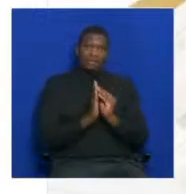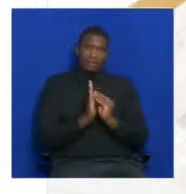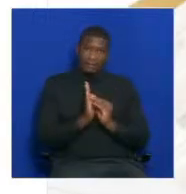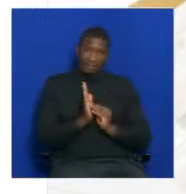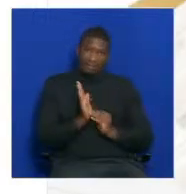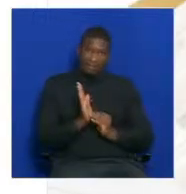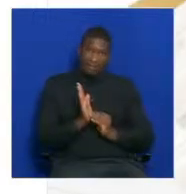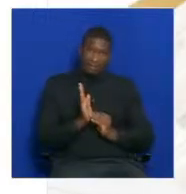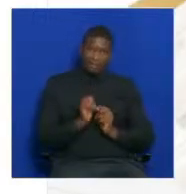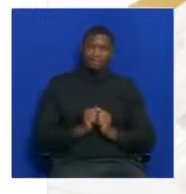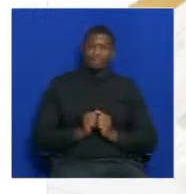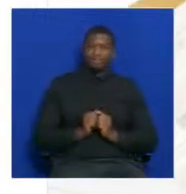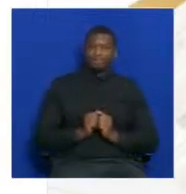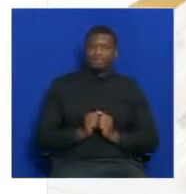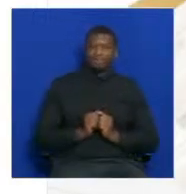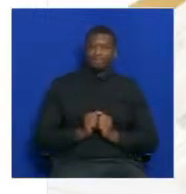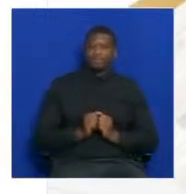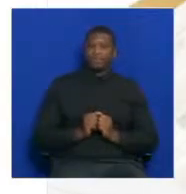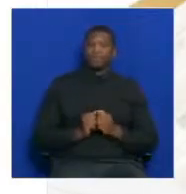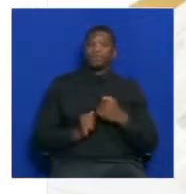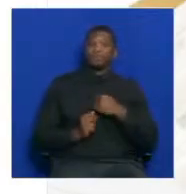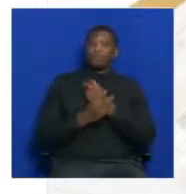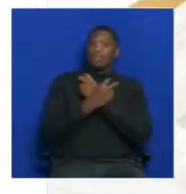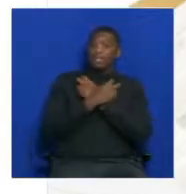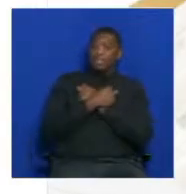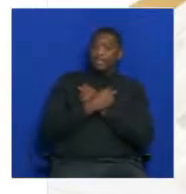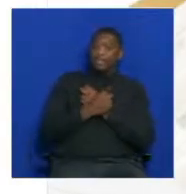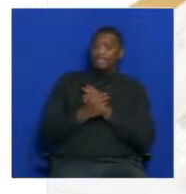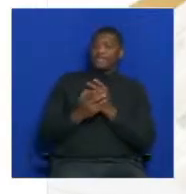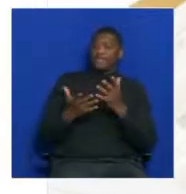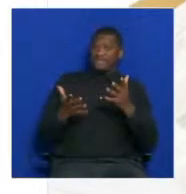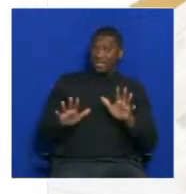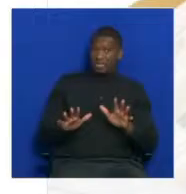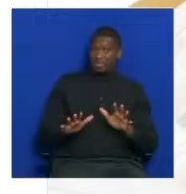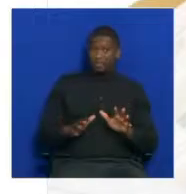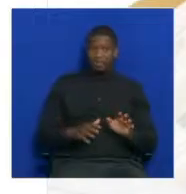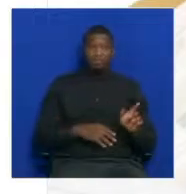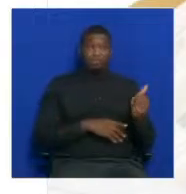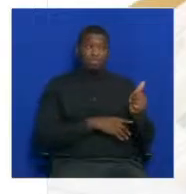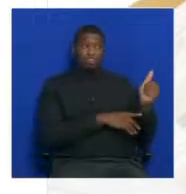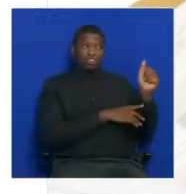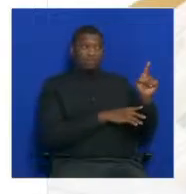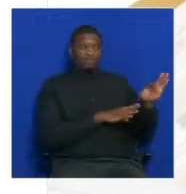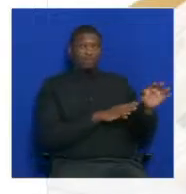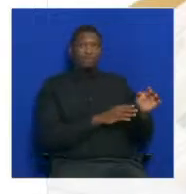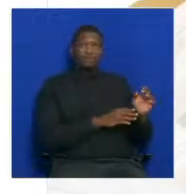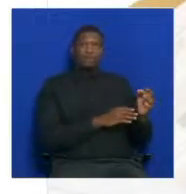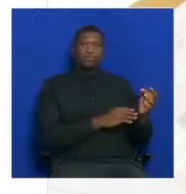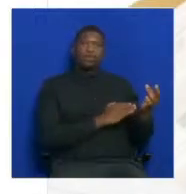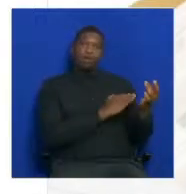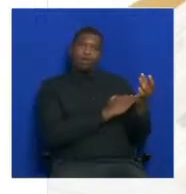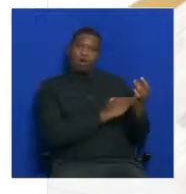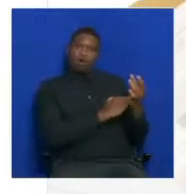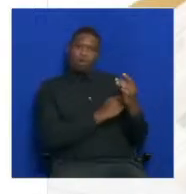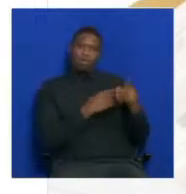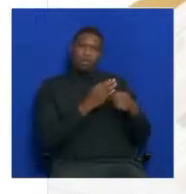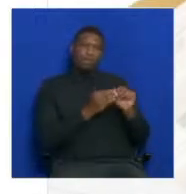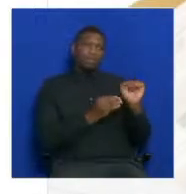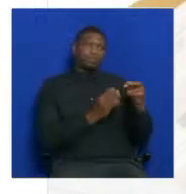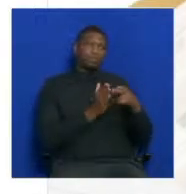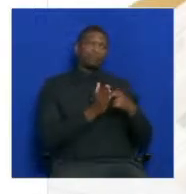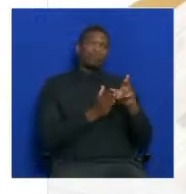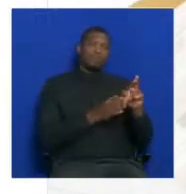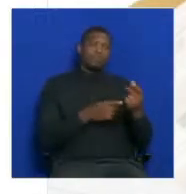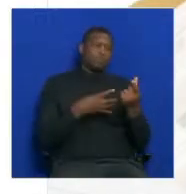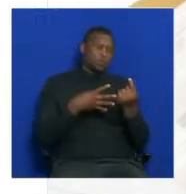When I returned from leave, Chief Perumal briefed me on the referrals he had dealt with in my absence.